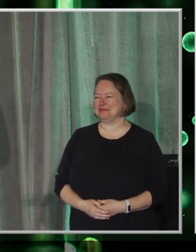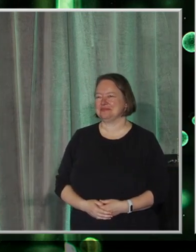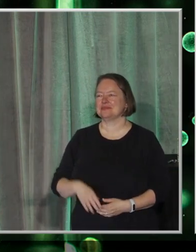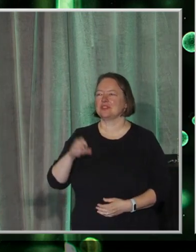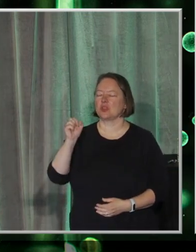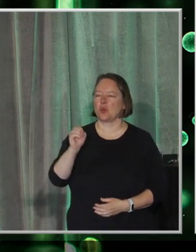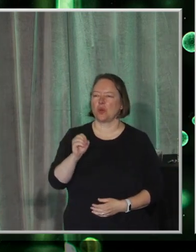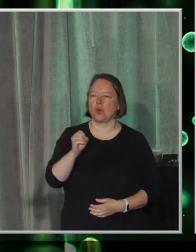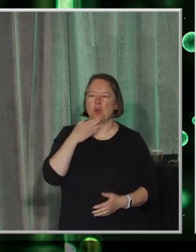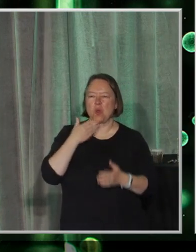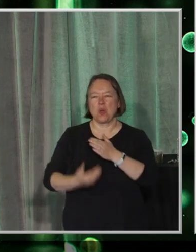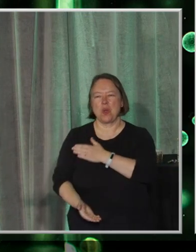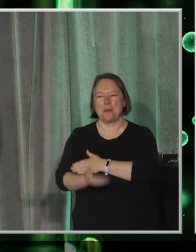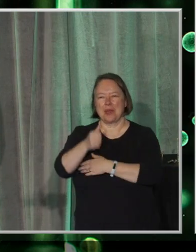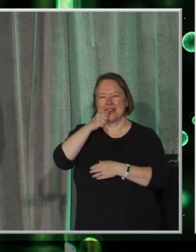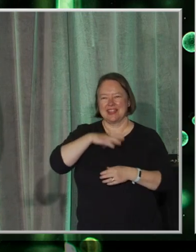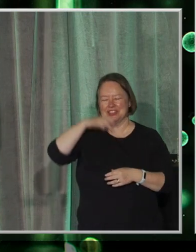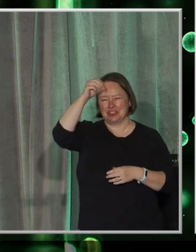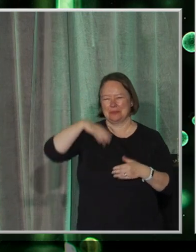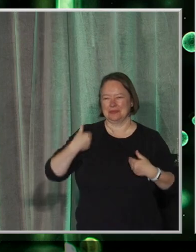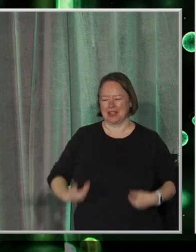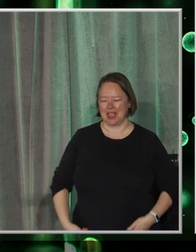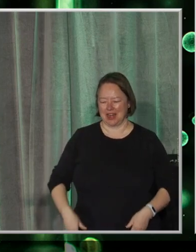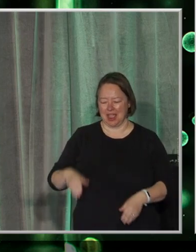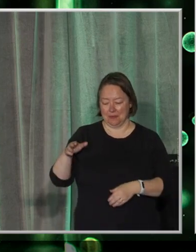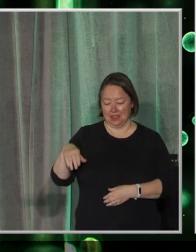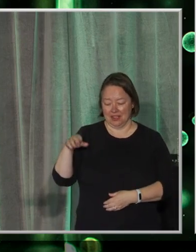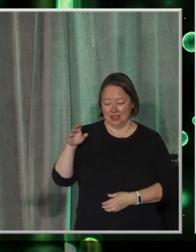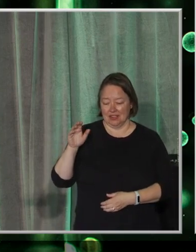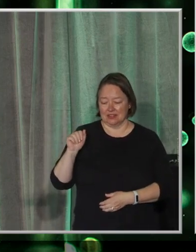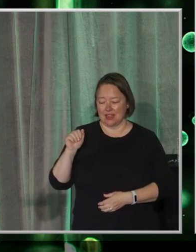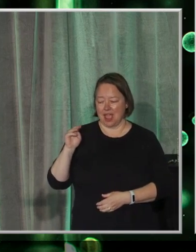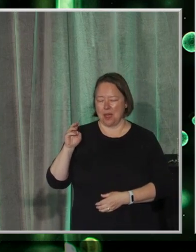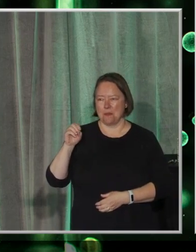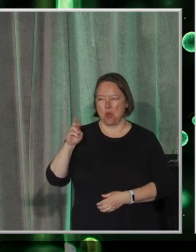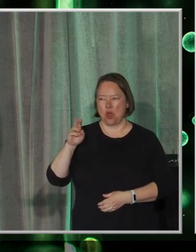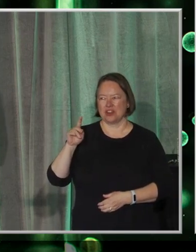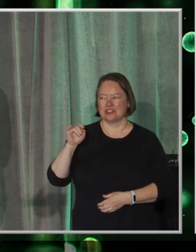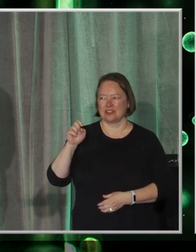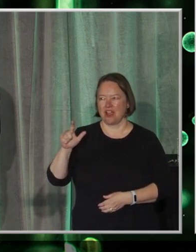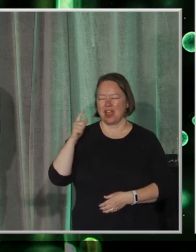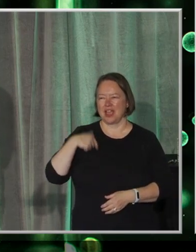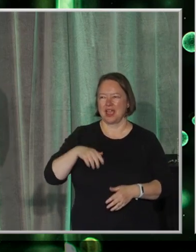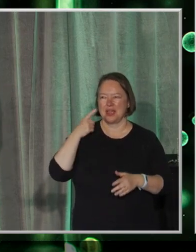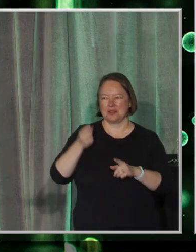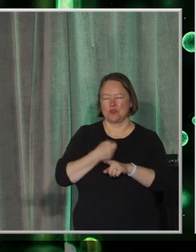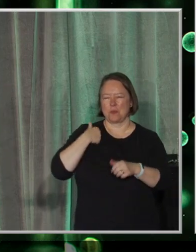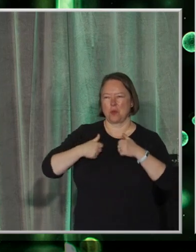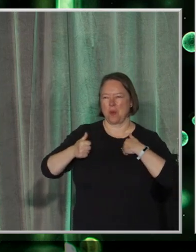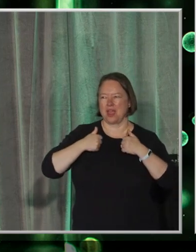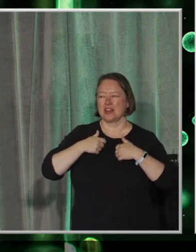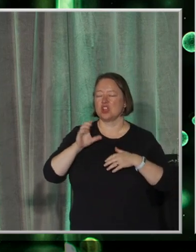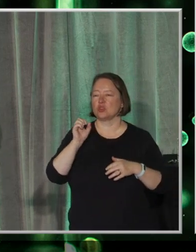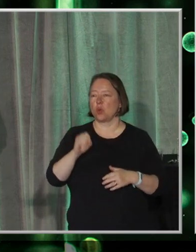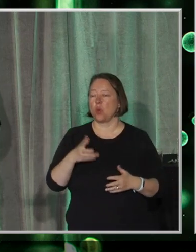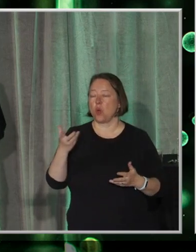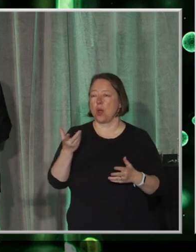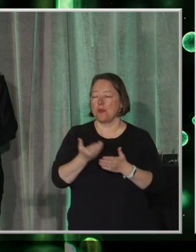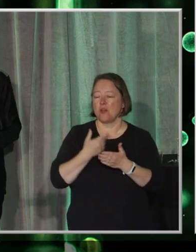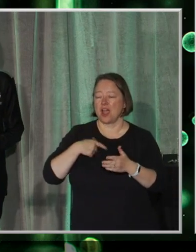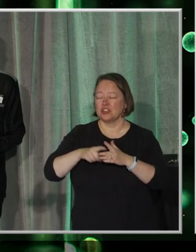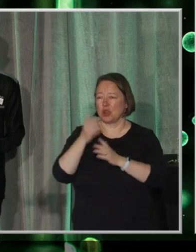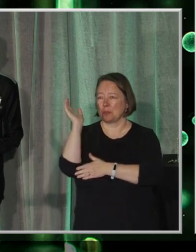So, good morning, ladies and gentlemen. My name is Amawana Chuzol, and I'm representing the EcoFeed Pioneers from Rwanda. So before I